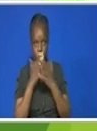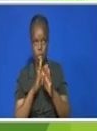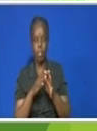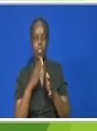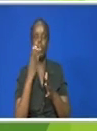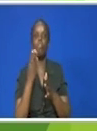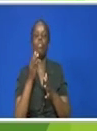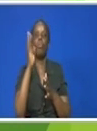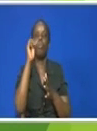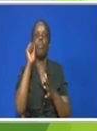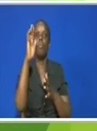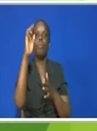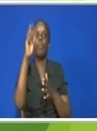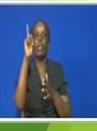marks.